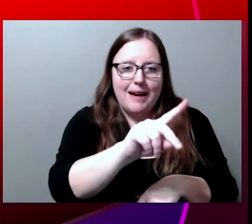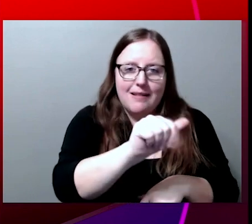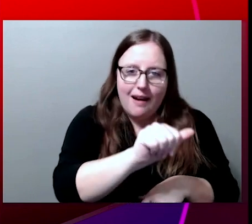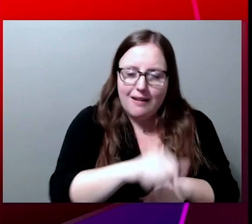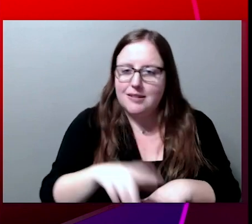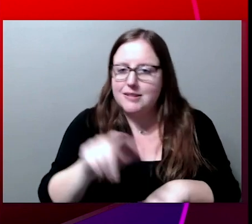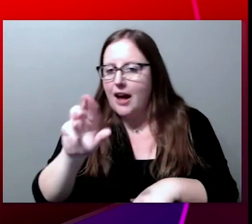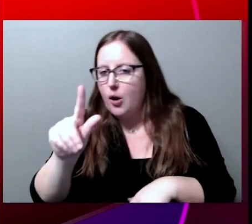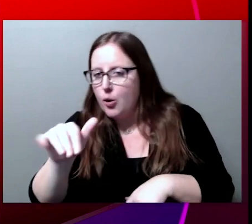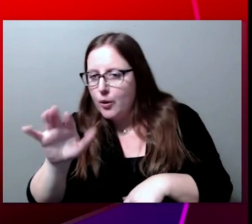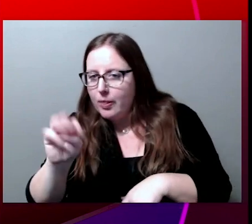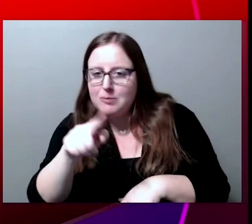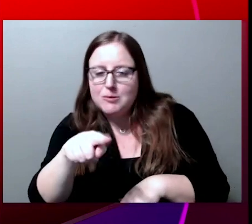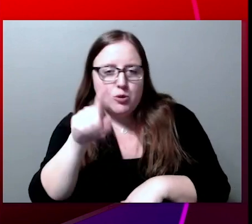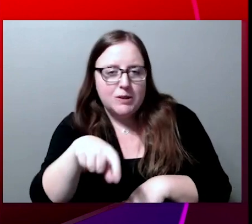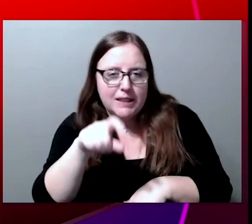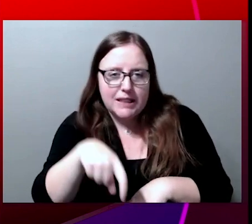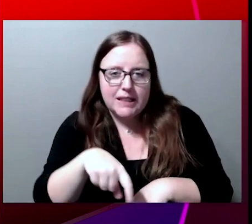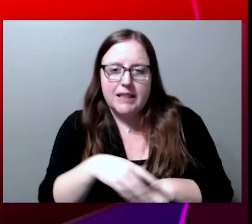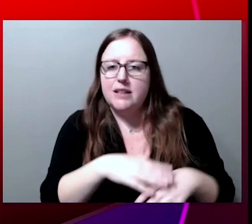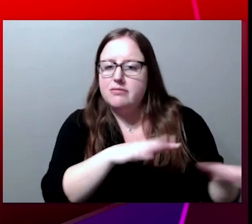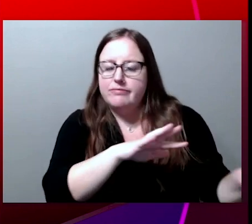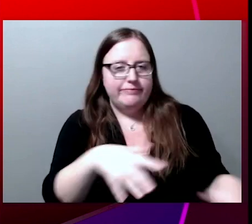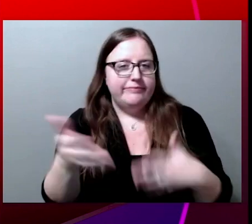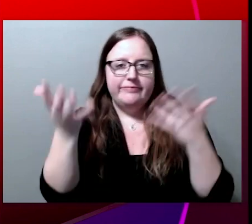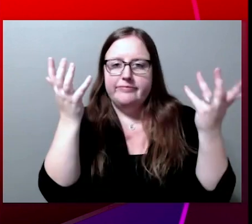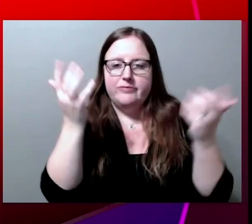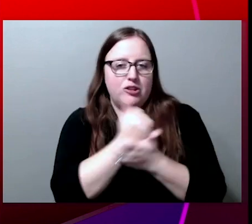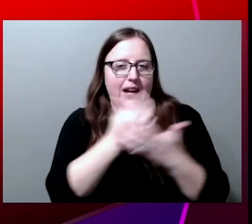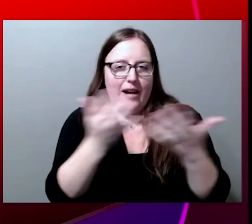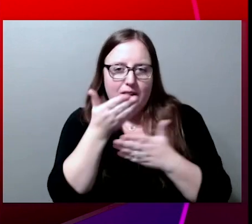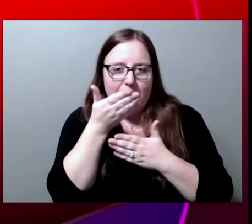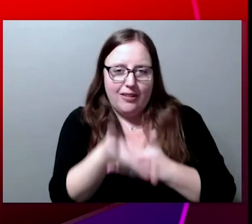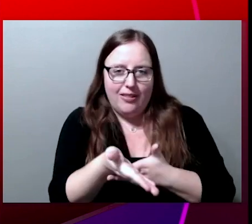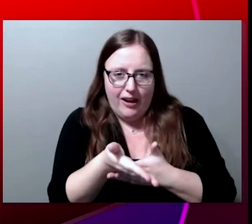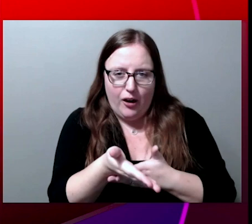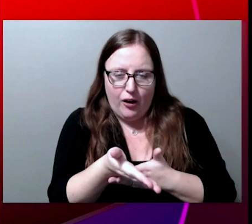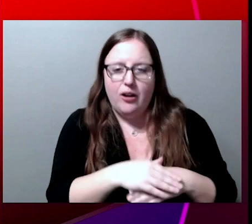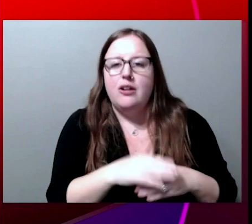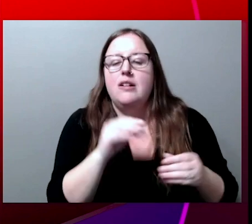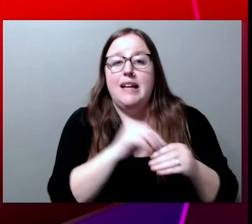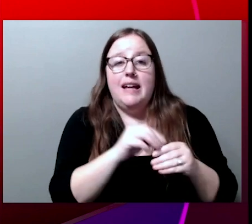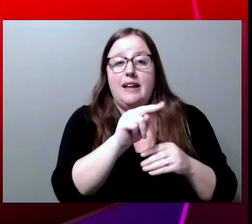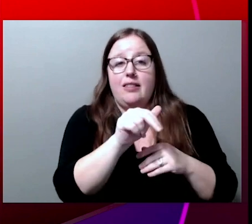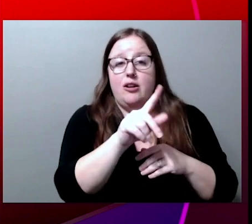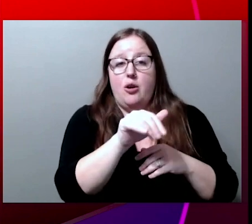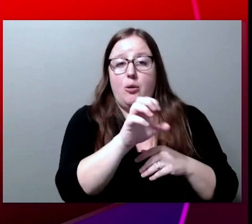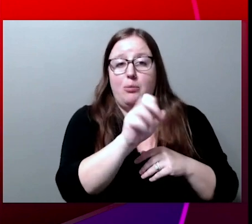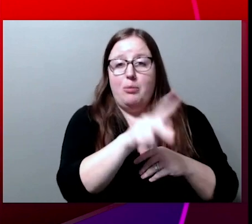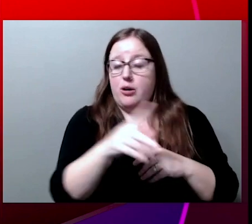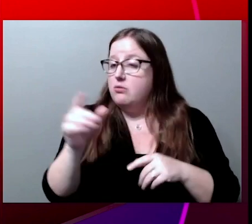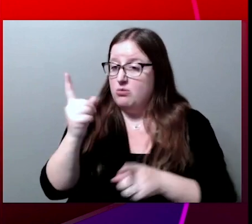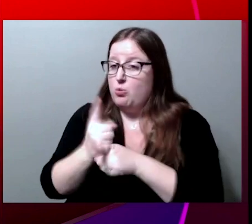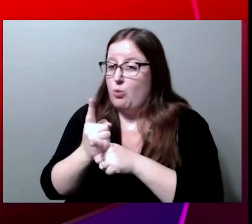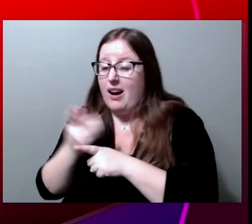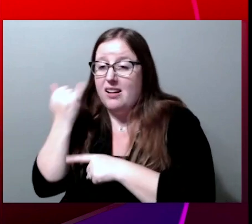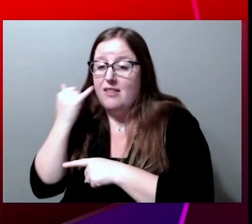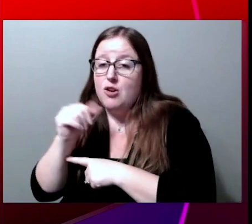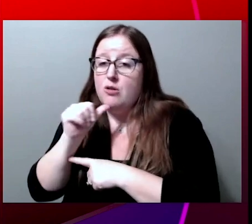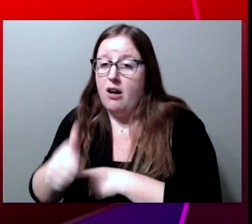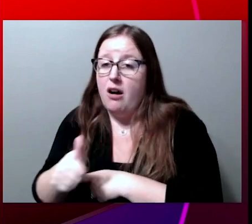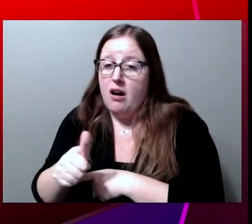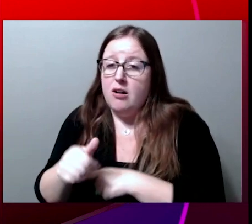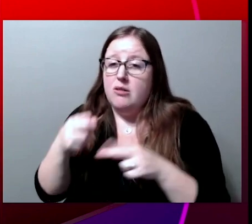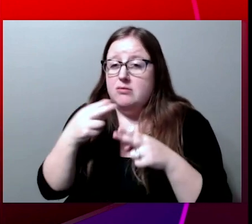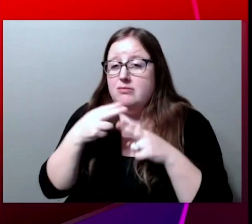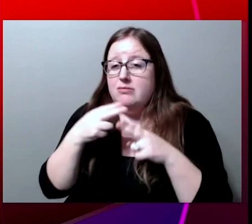that you need. Yeah. Python just can execute right in your Jupyter notebook. Yeah, and even if you are not necessarily what we call high